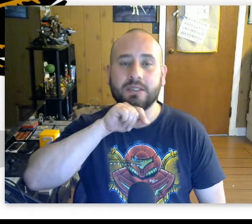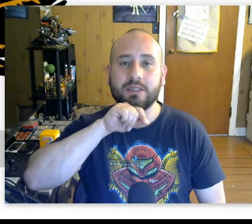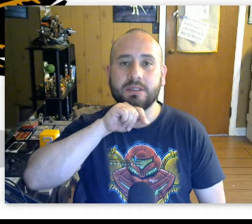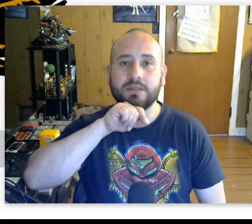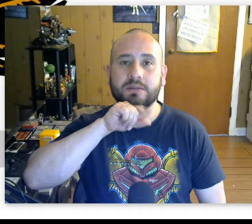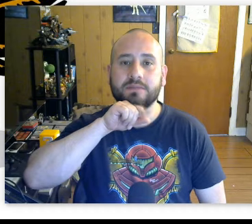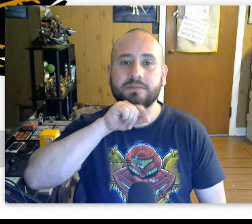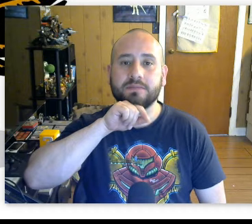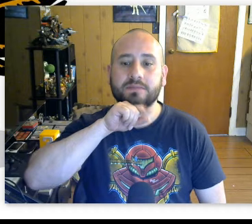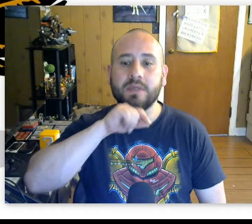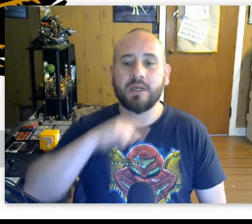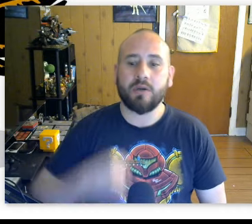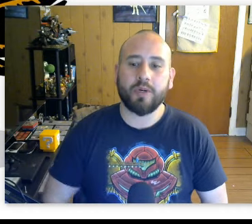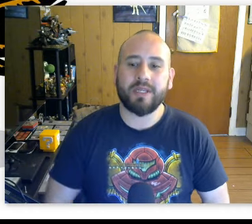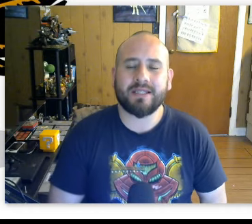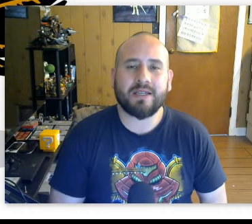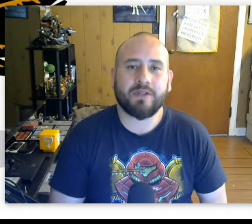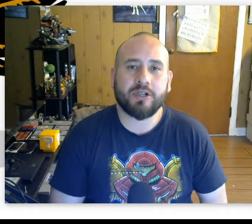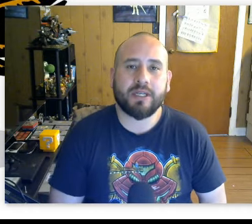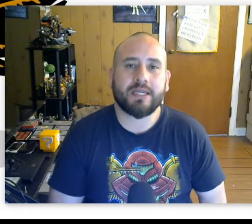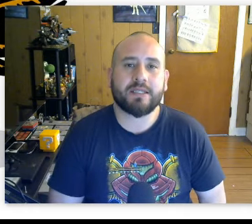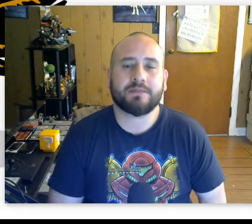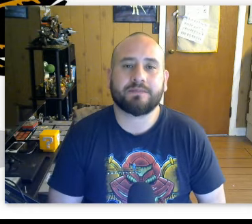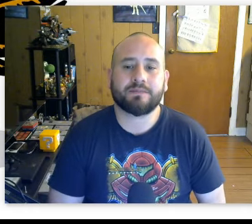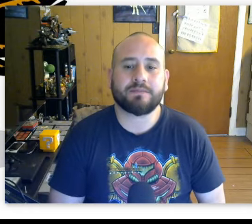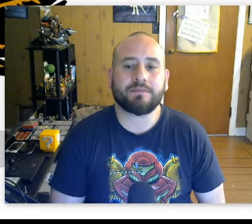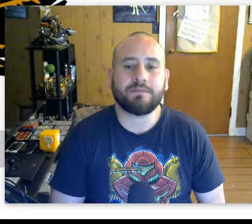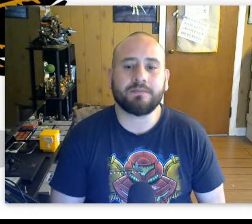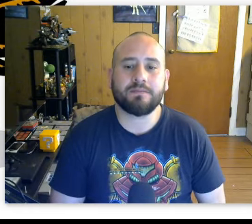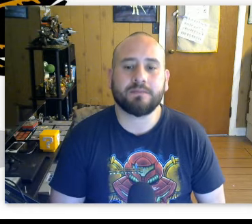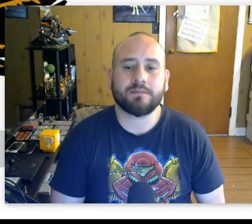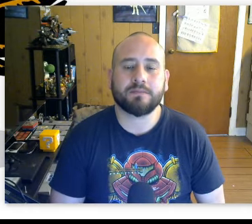chicken. What do you think the sign for turkey is?